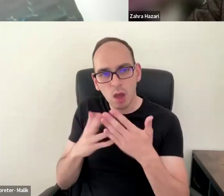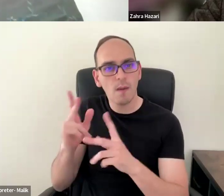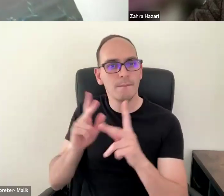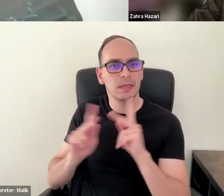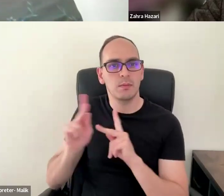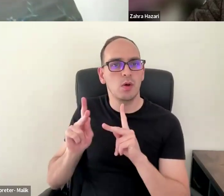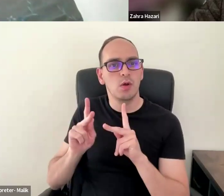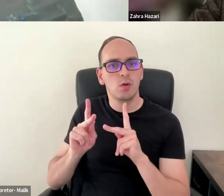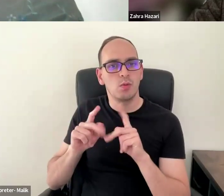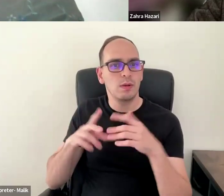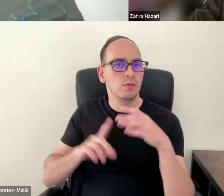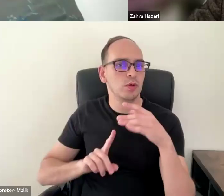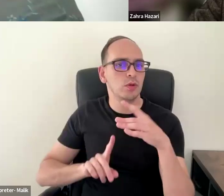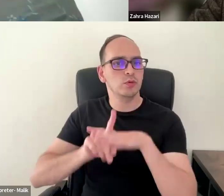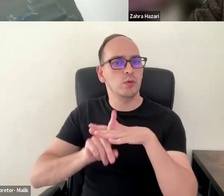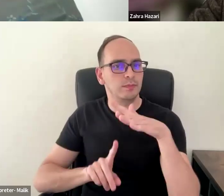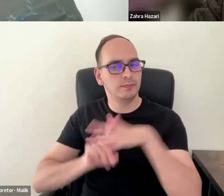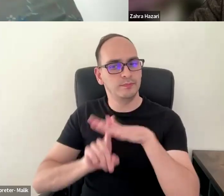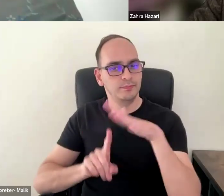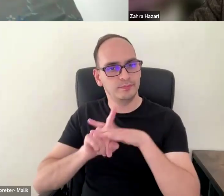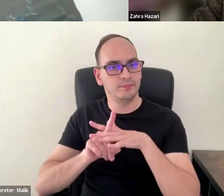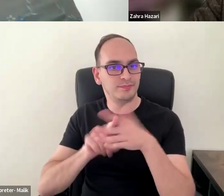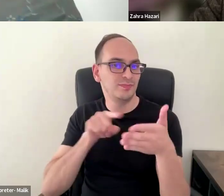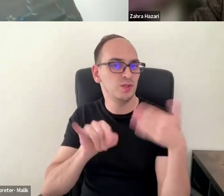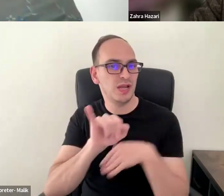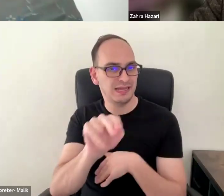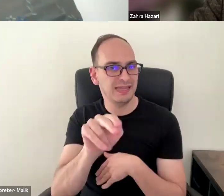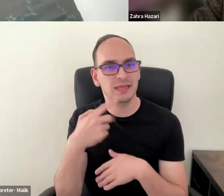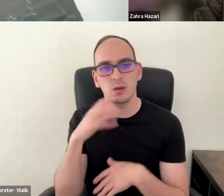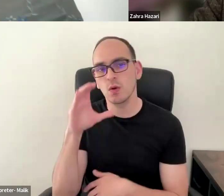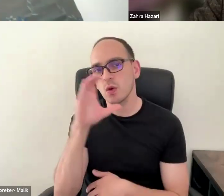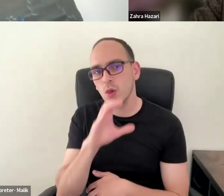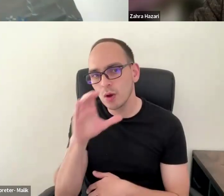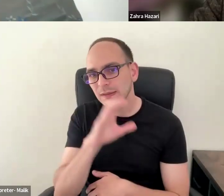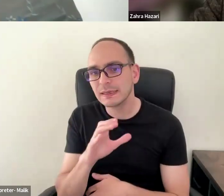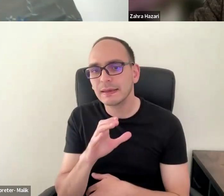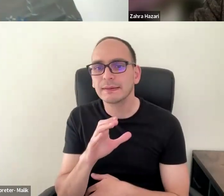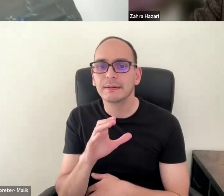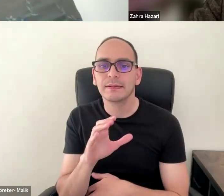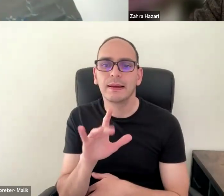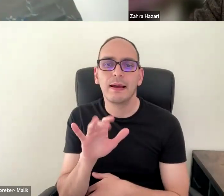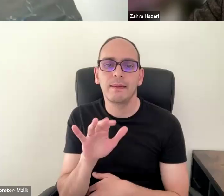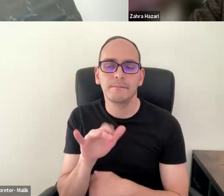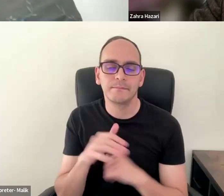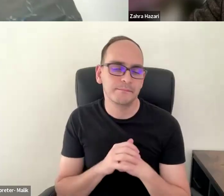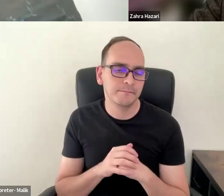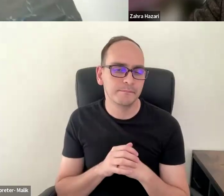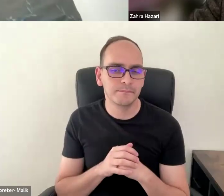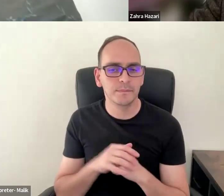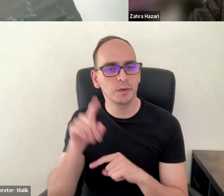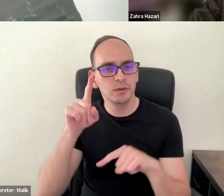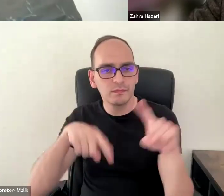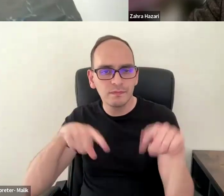were coming in that they were looking at, you know,